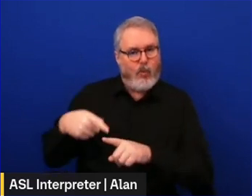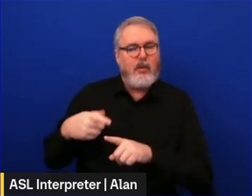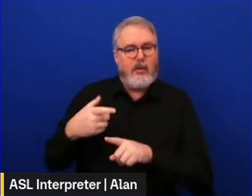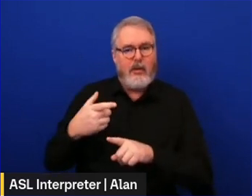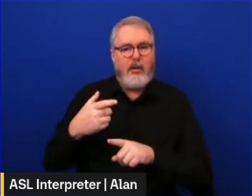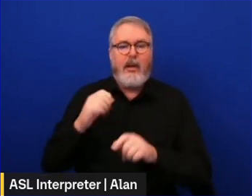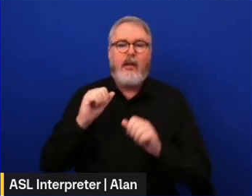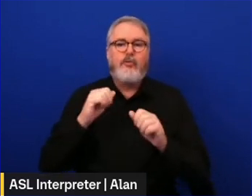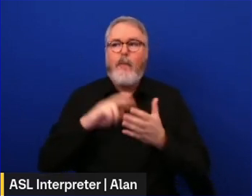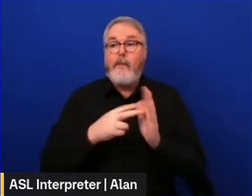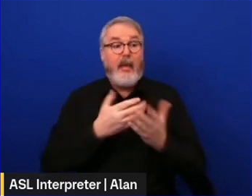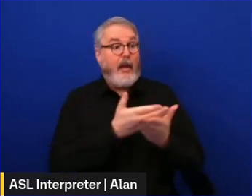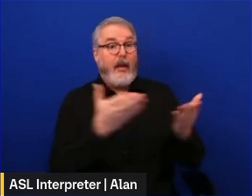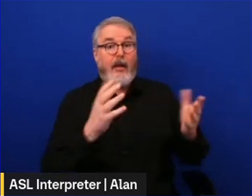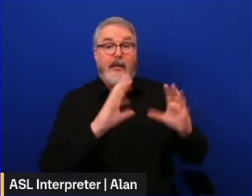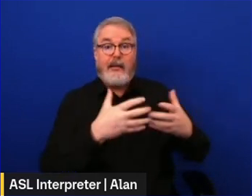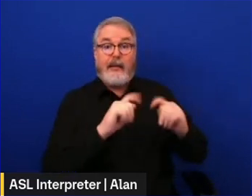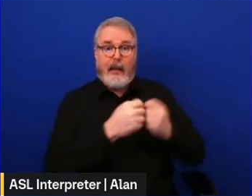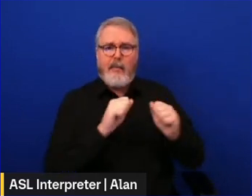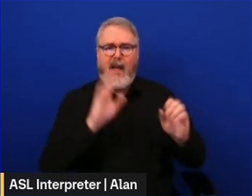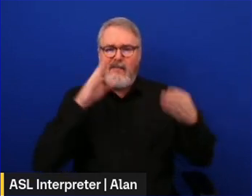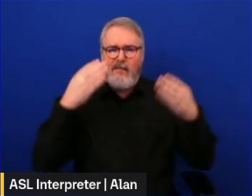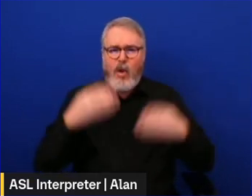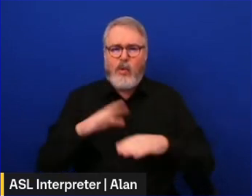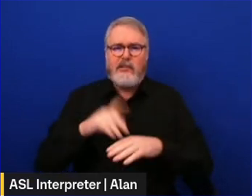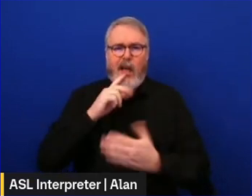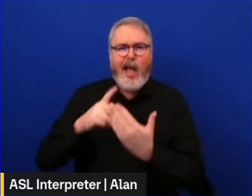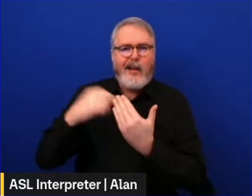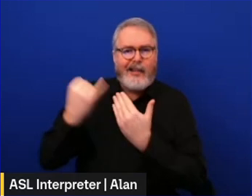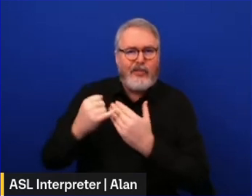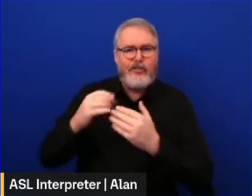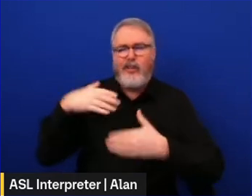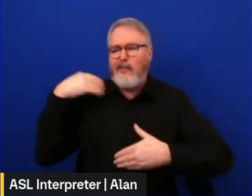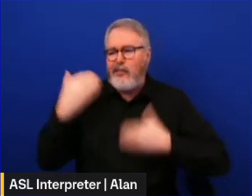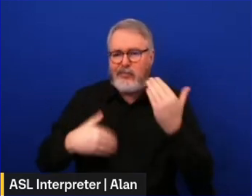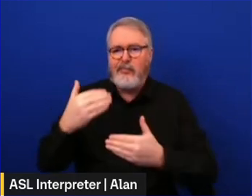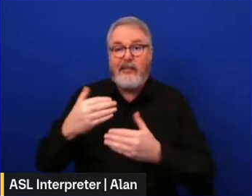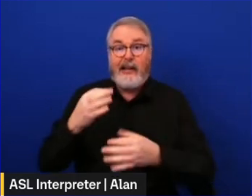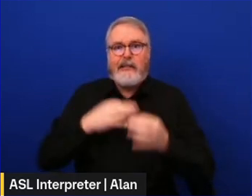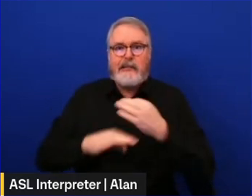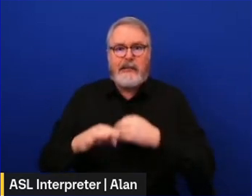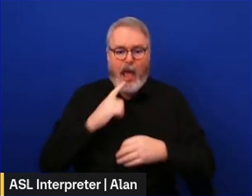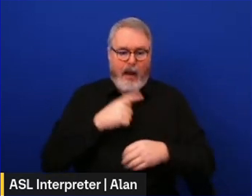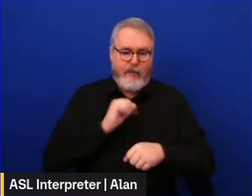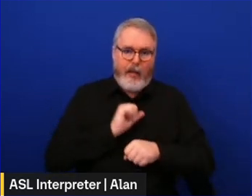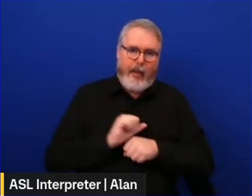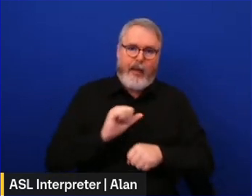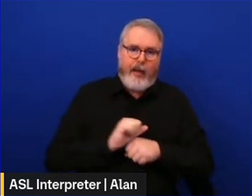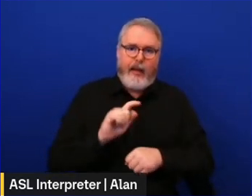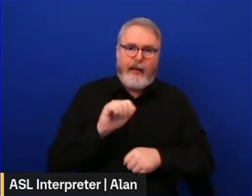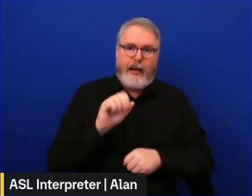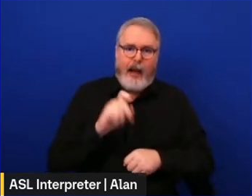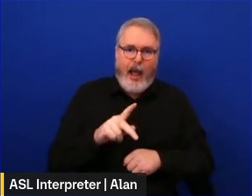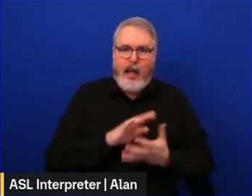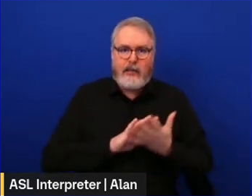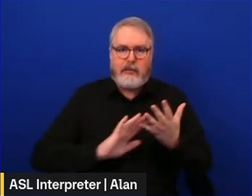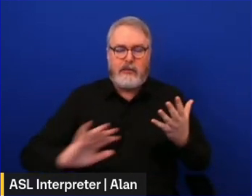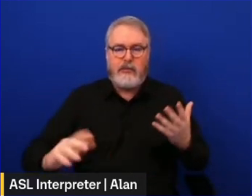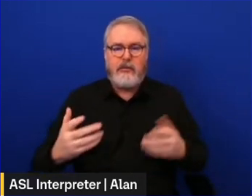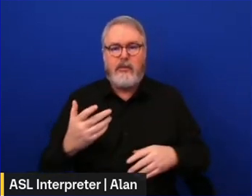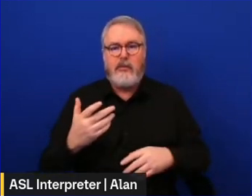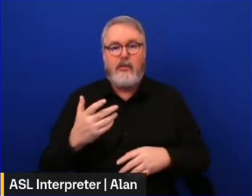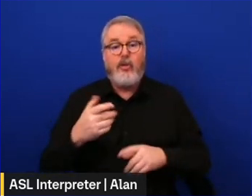strategic initiatives rather than repetitive configuration tasks. this fosters